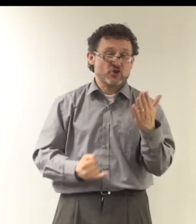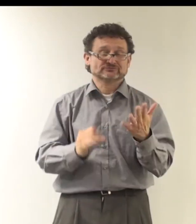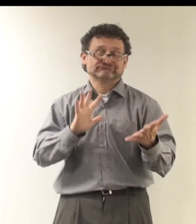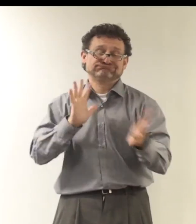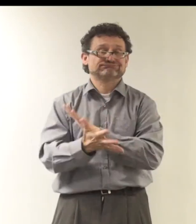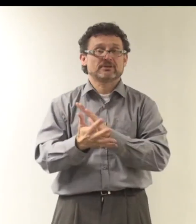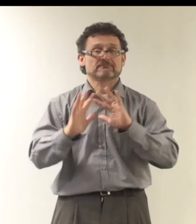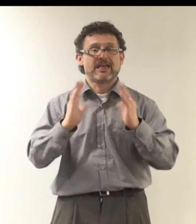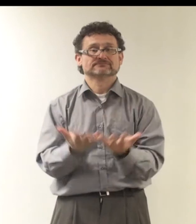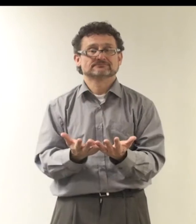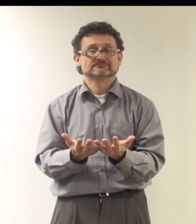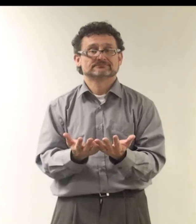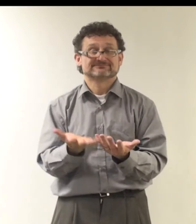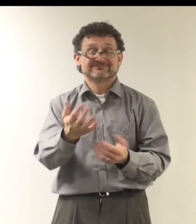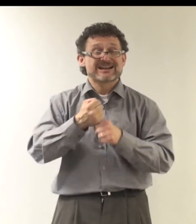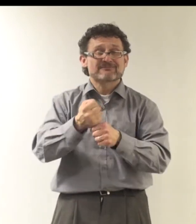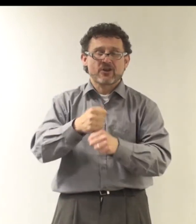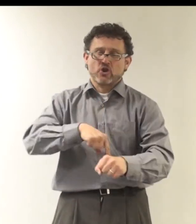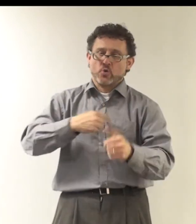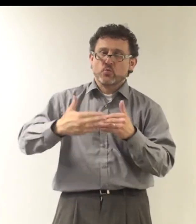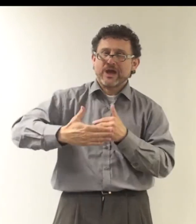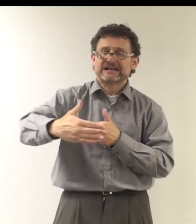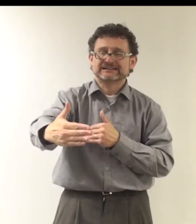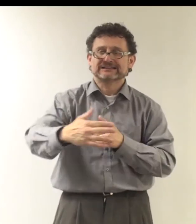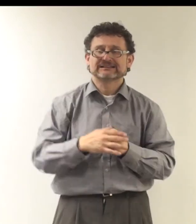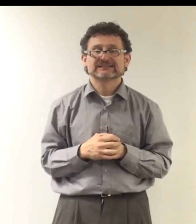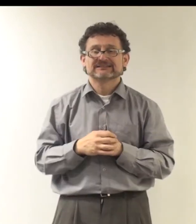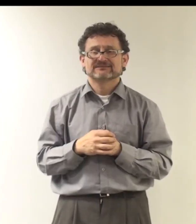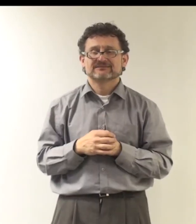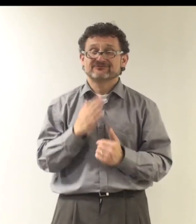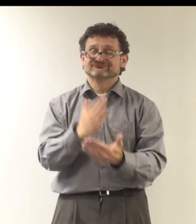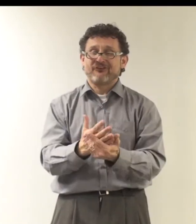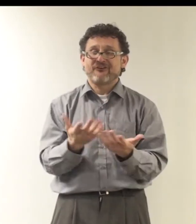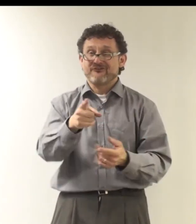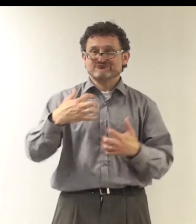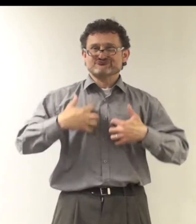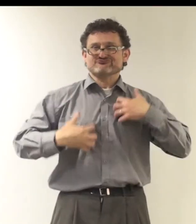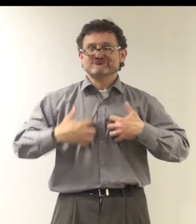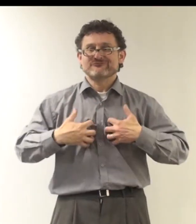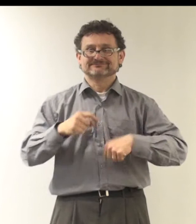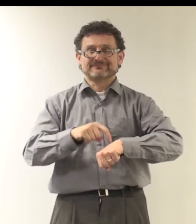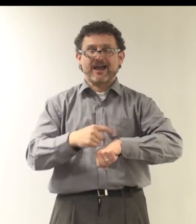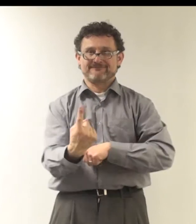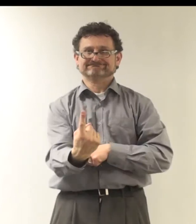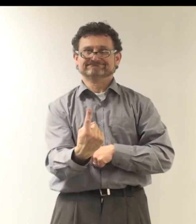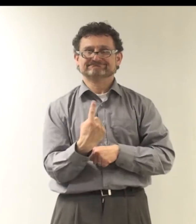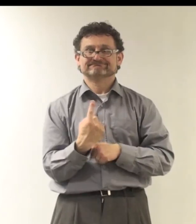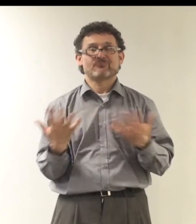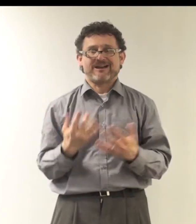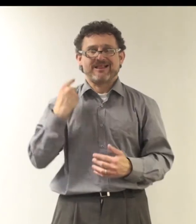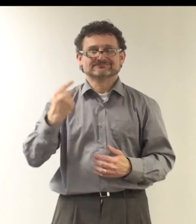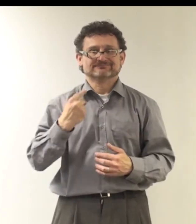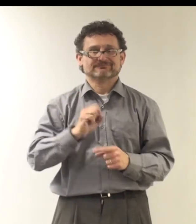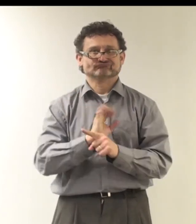plenty of help, I could actually beat Darren's number of votes in 2004. And that might sound